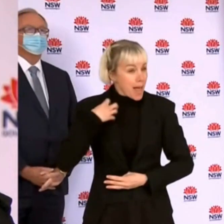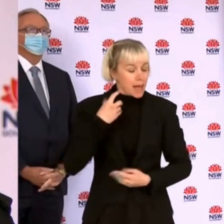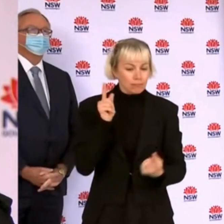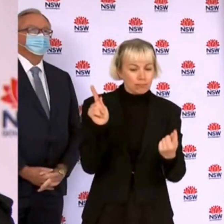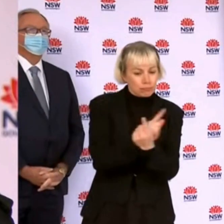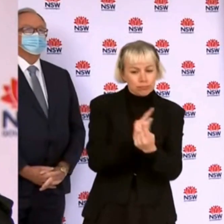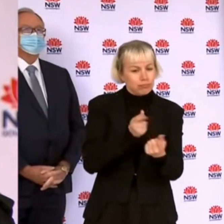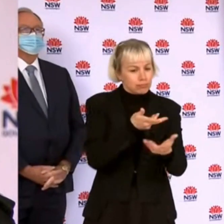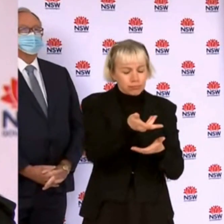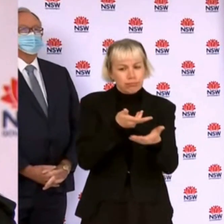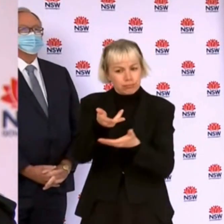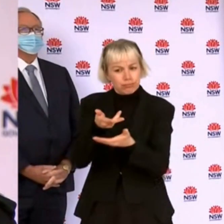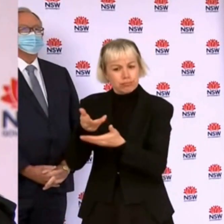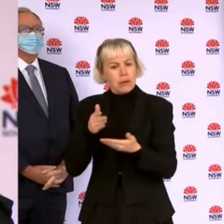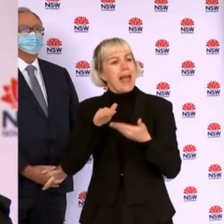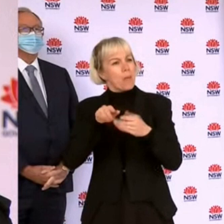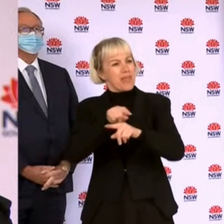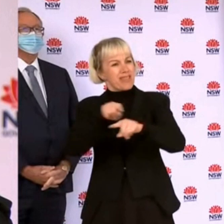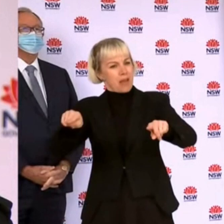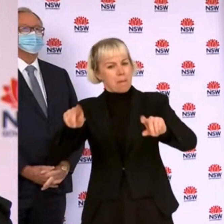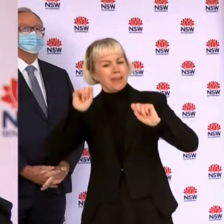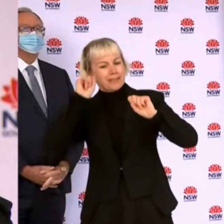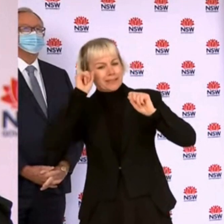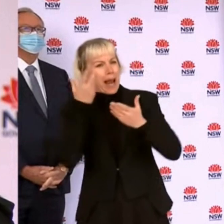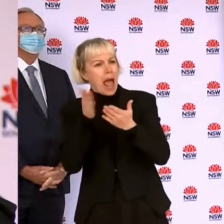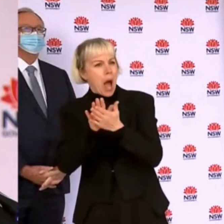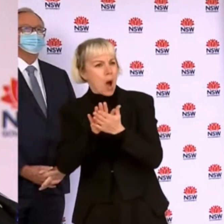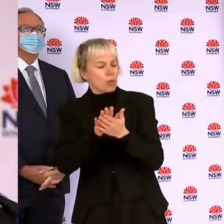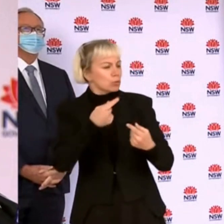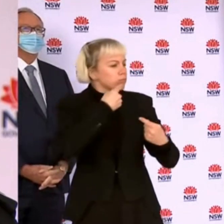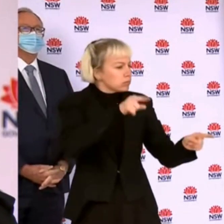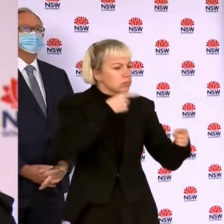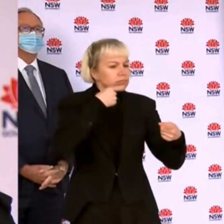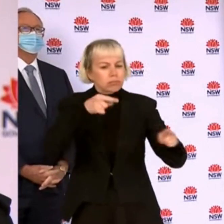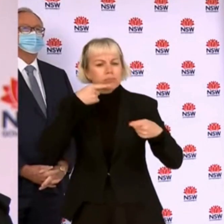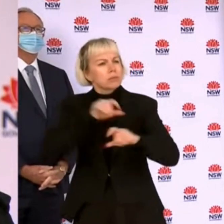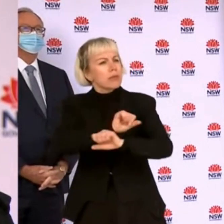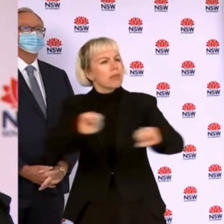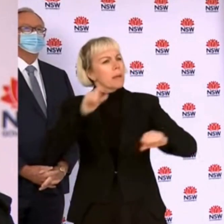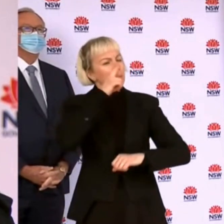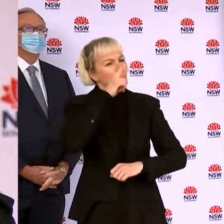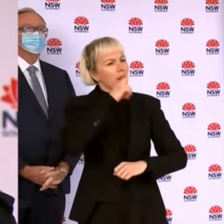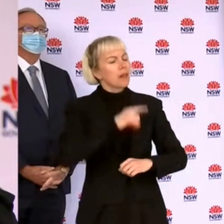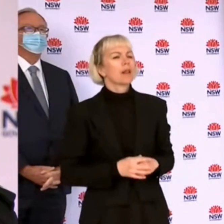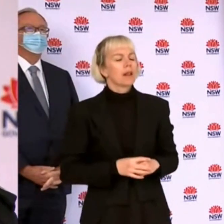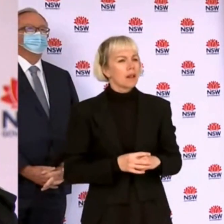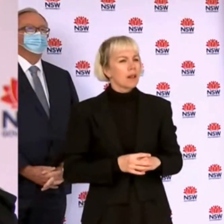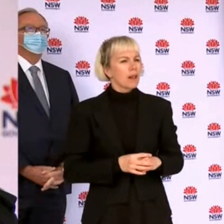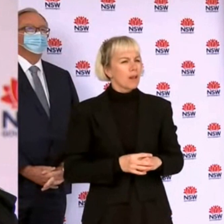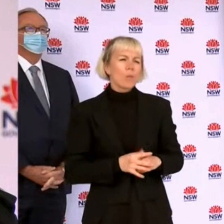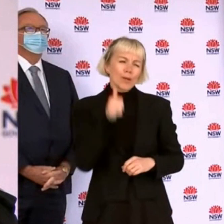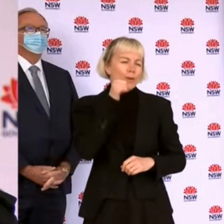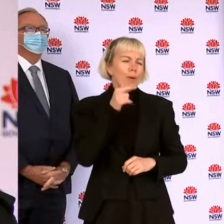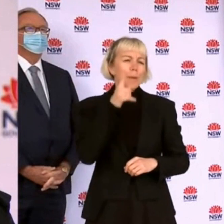clear and that people understand that New South Wales Police want to work with these communities in terms of compliance. We're